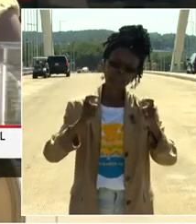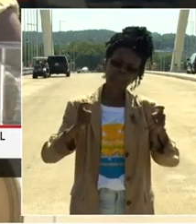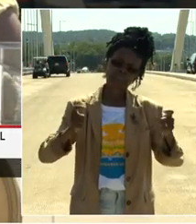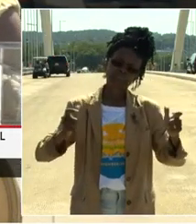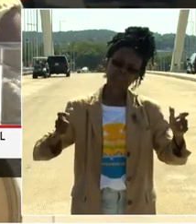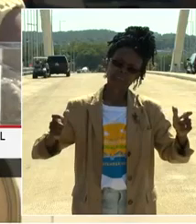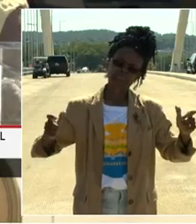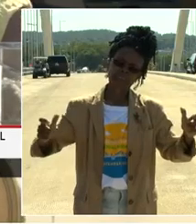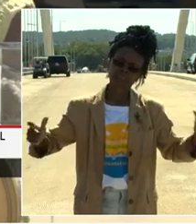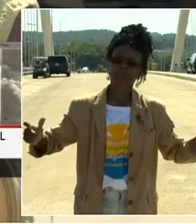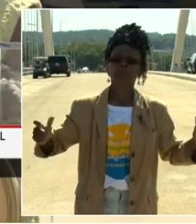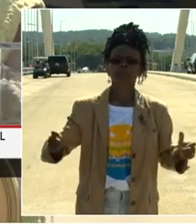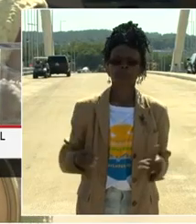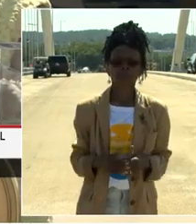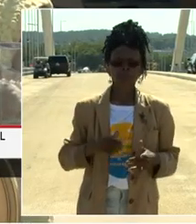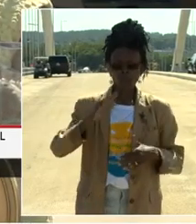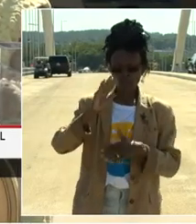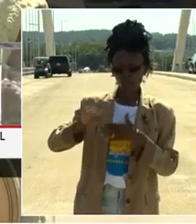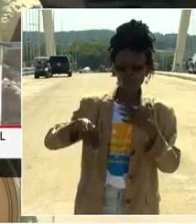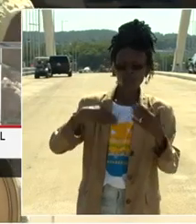liberty. Let our